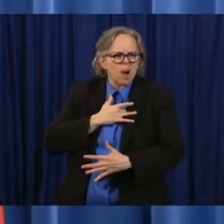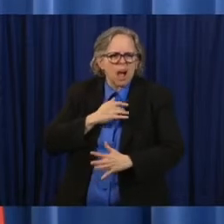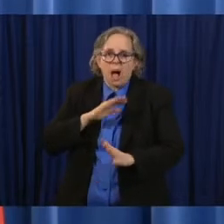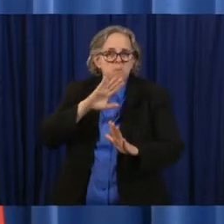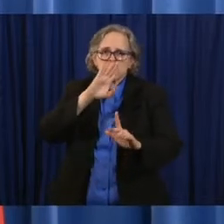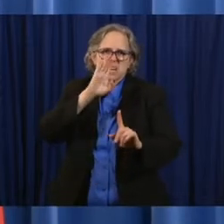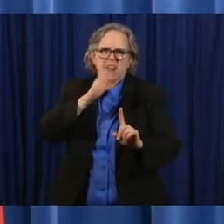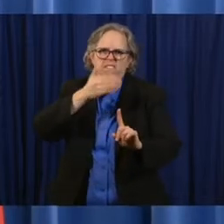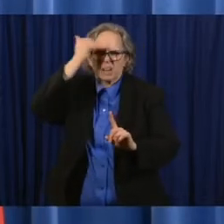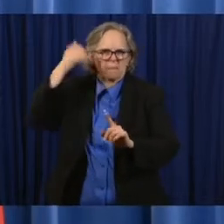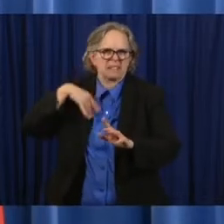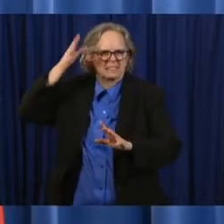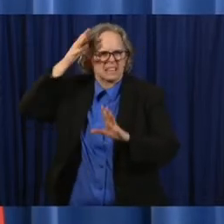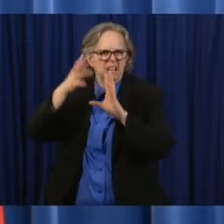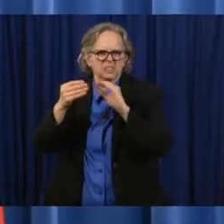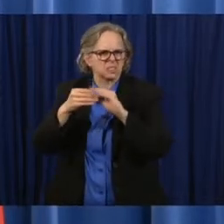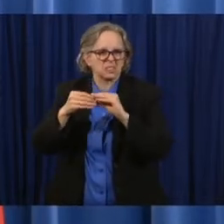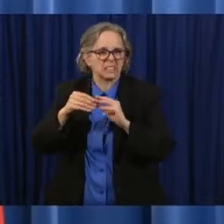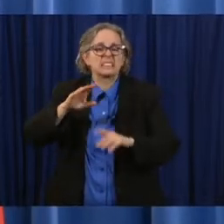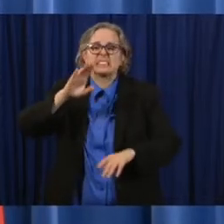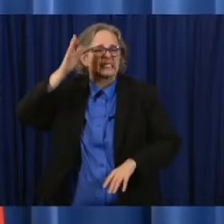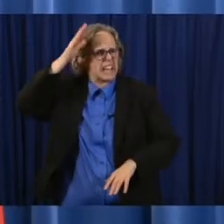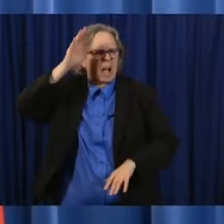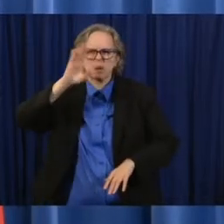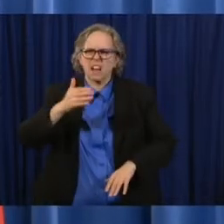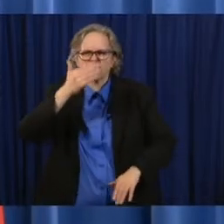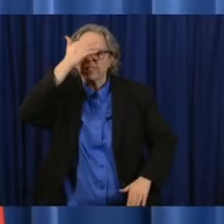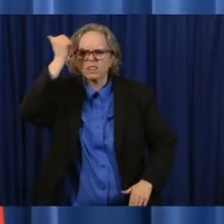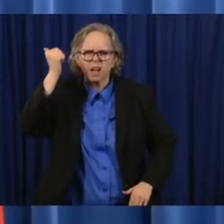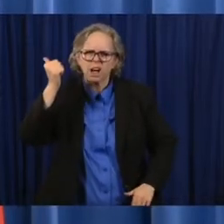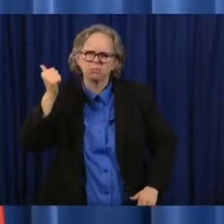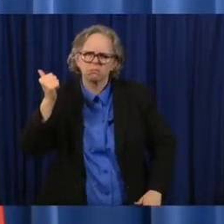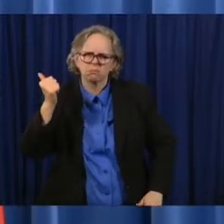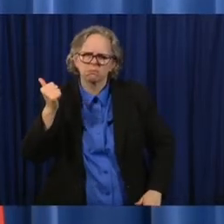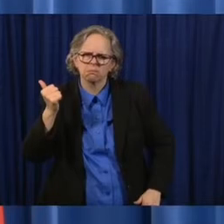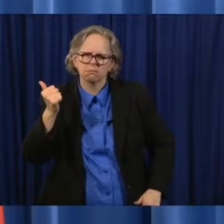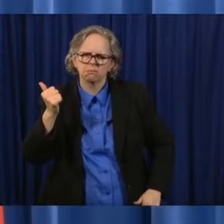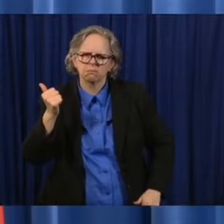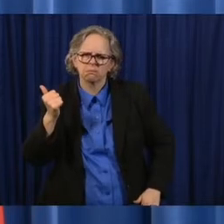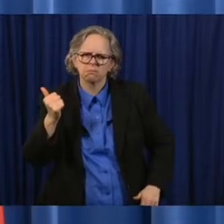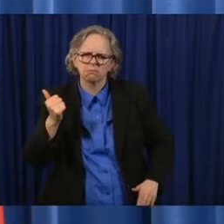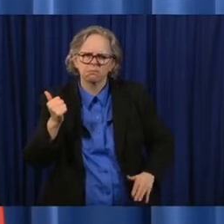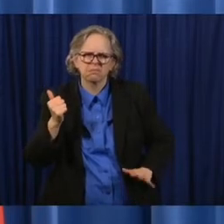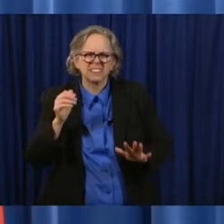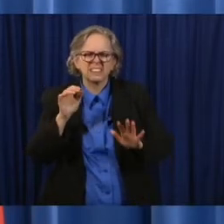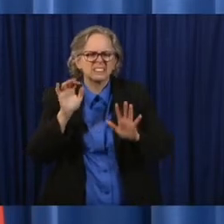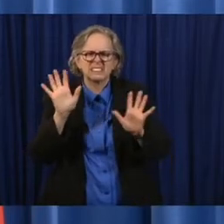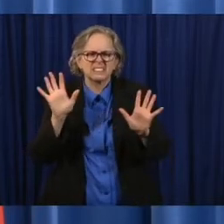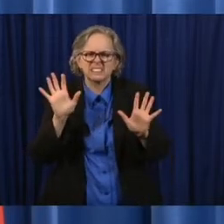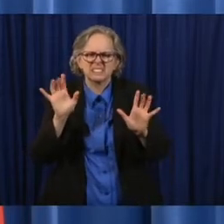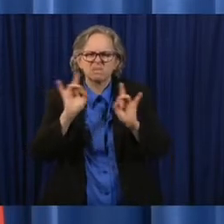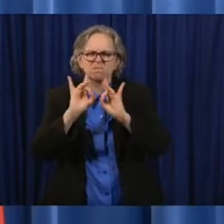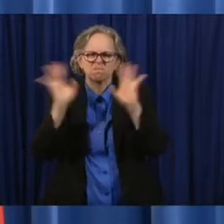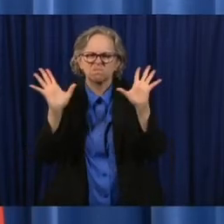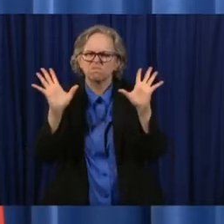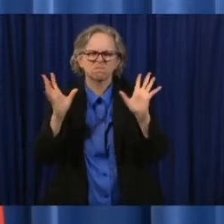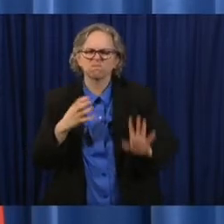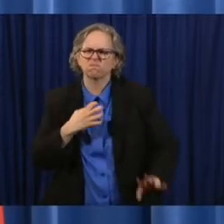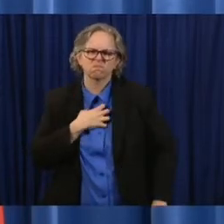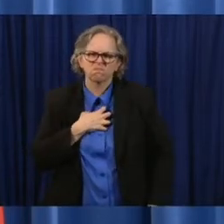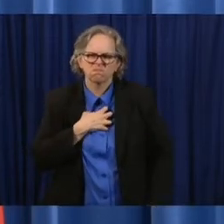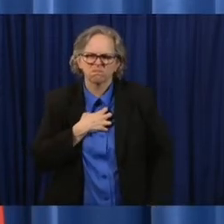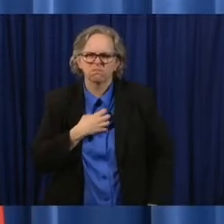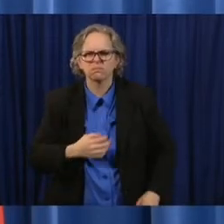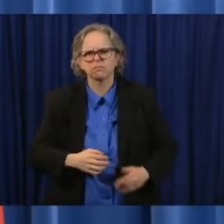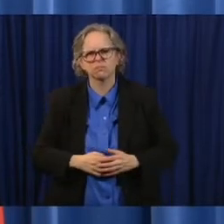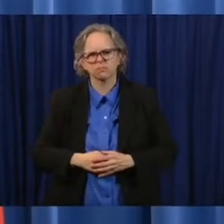forgot it his whole life. So this is just this is vile and it's disgusting, and